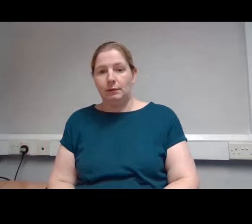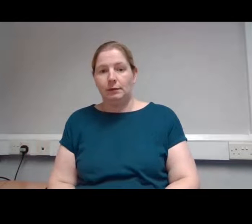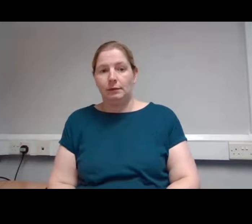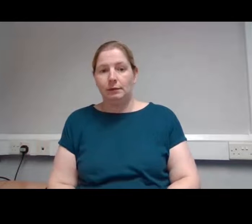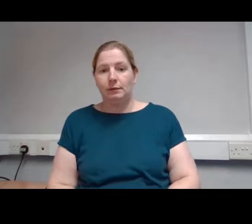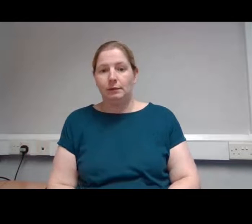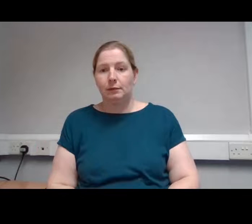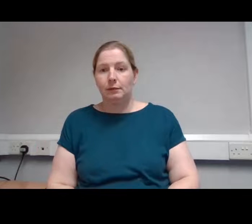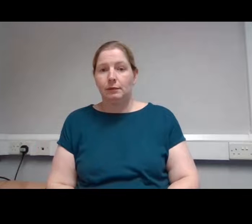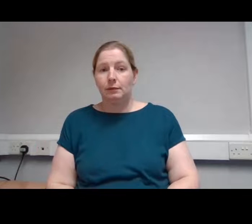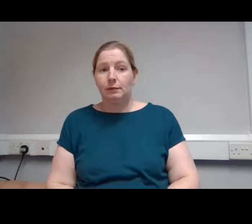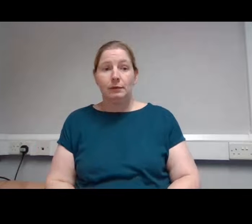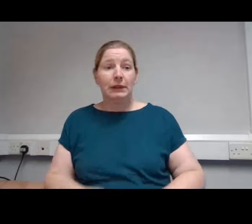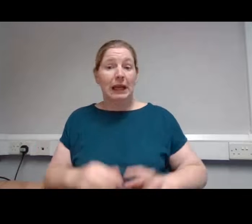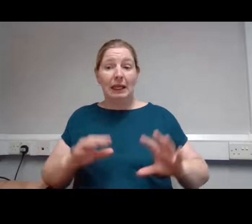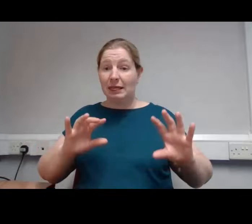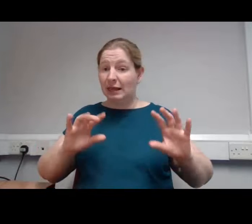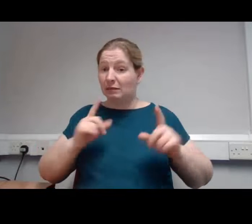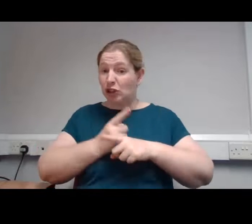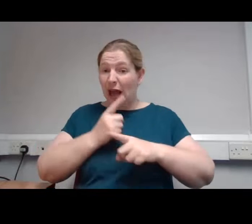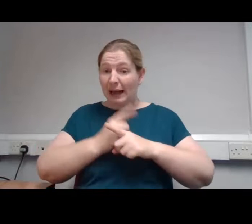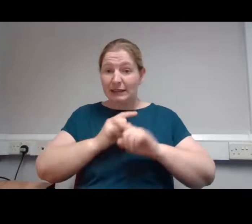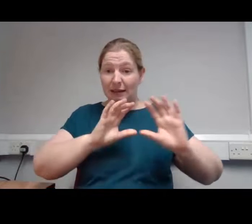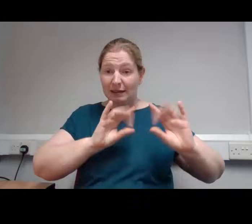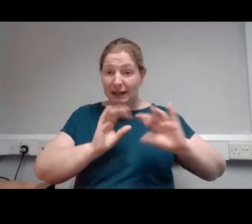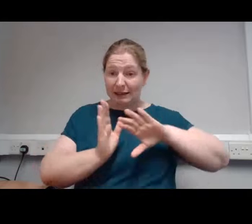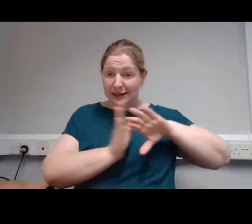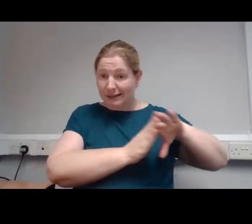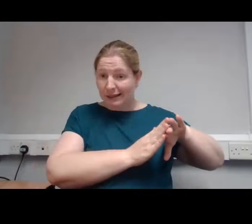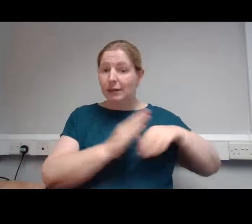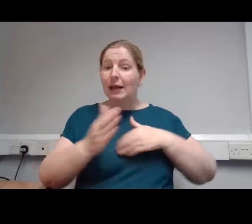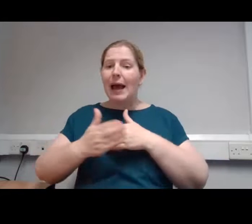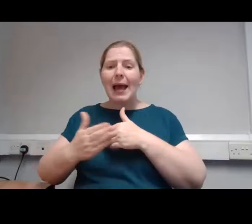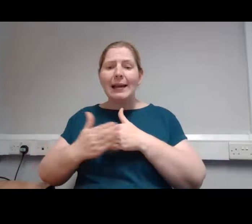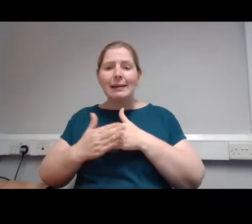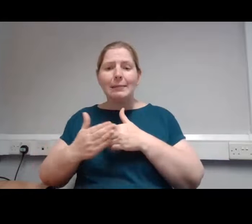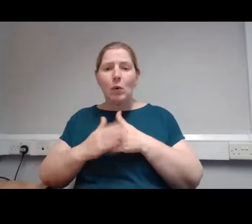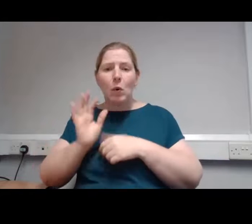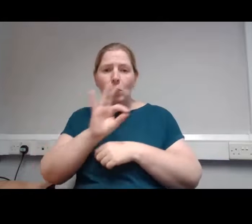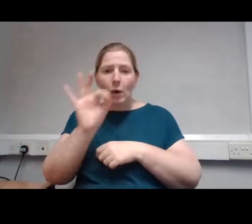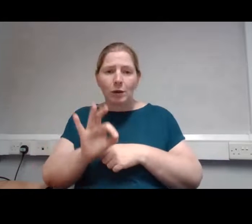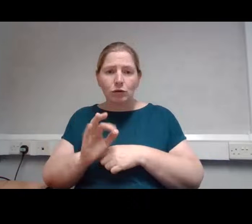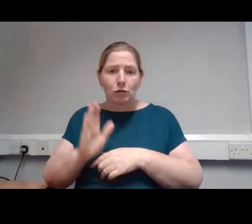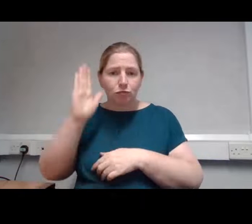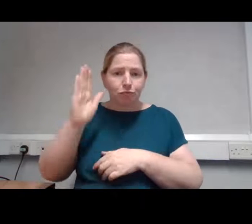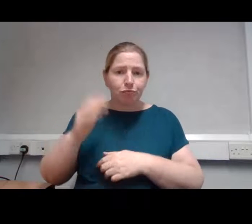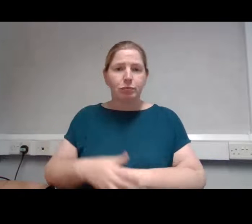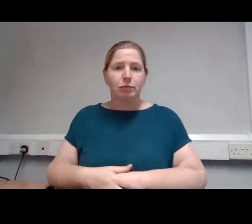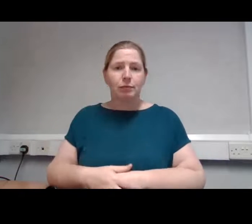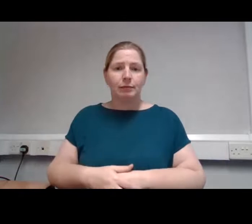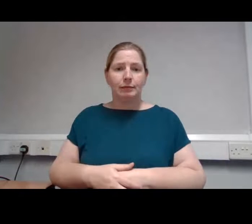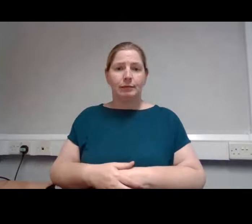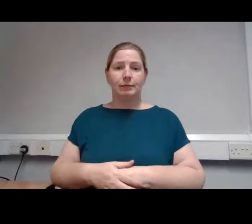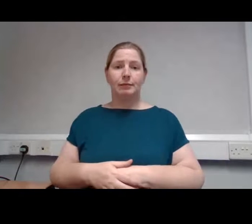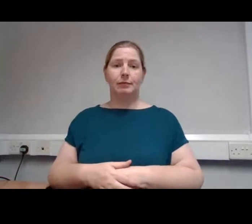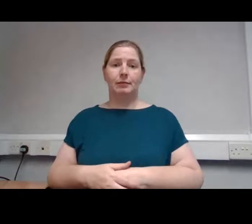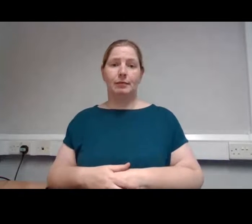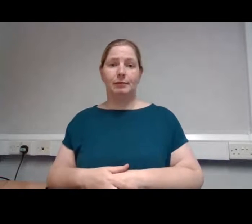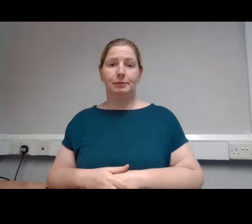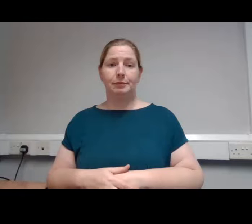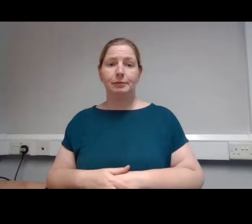Okay, that's it from the chat. Does anybody else have any other questions? You can put something in the chat, or you can raise a hand and switch